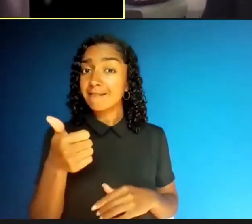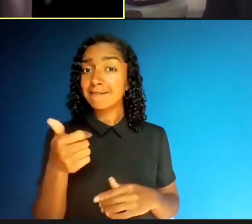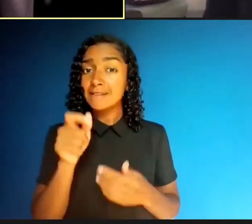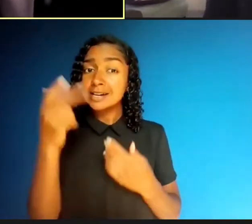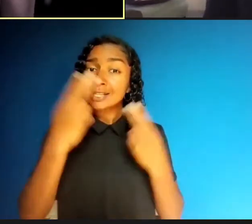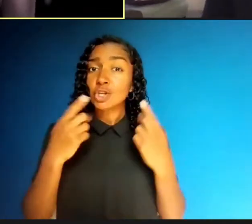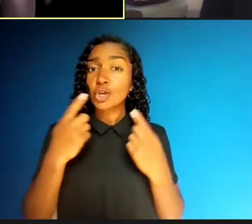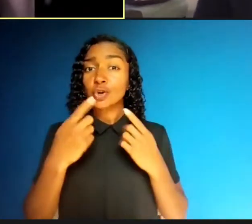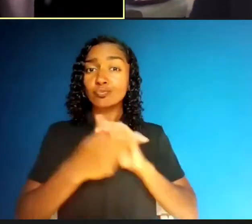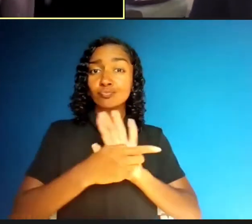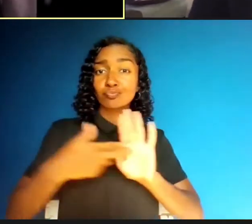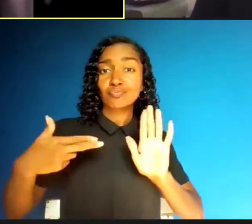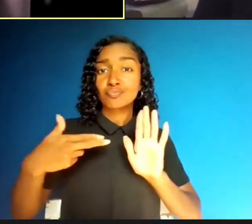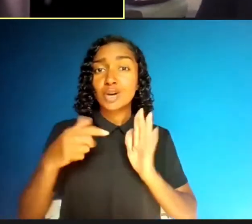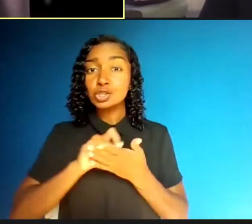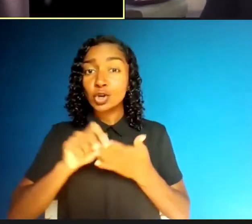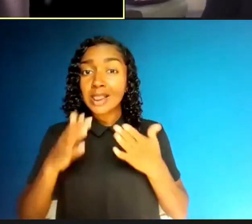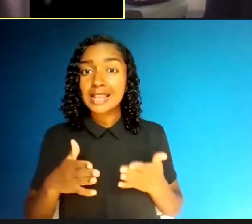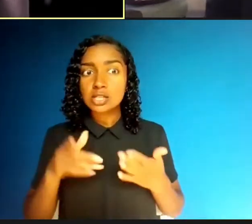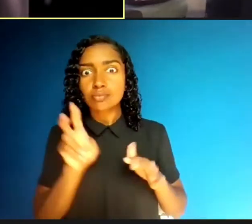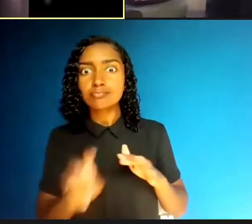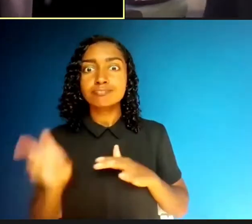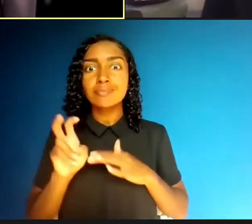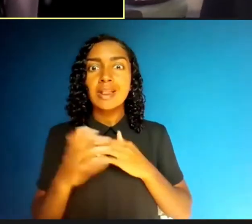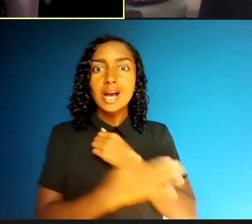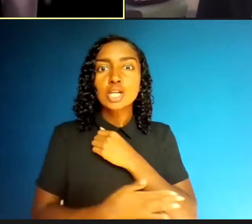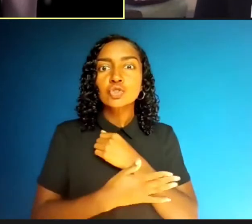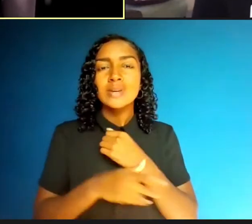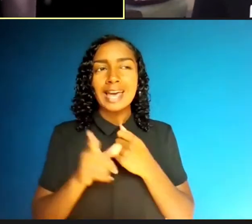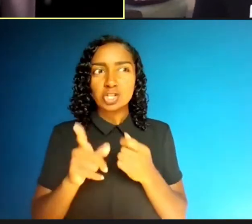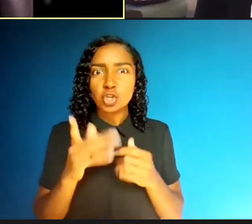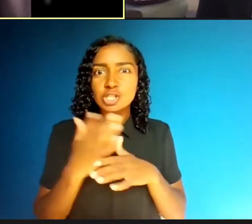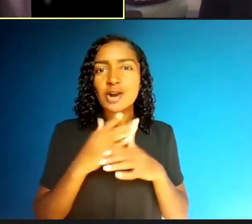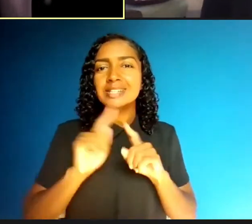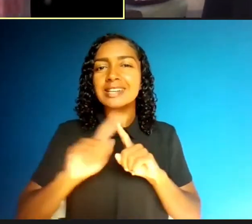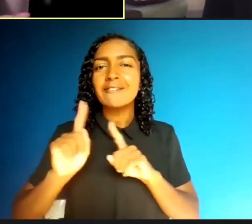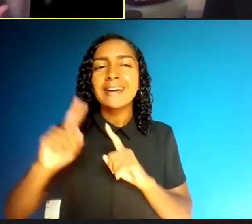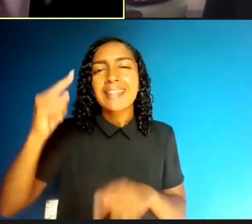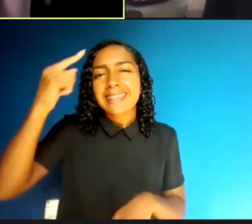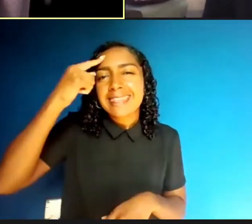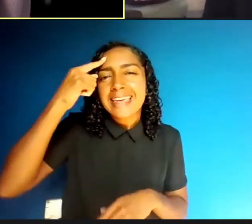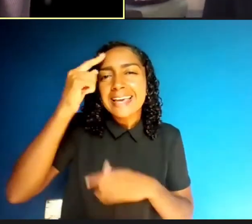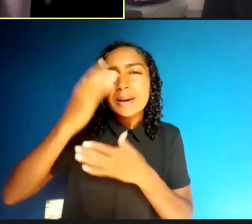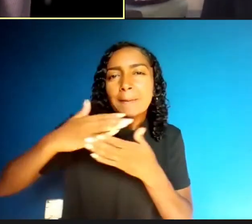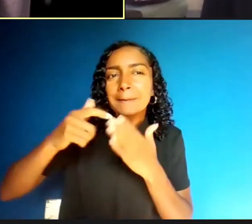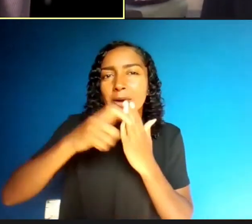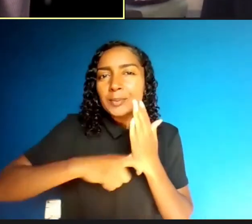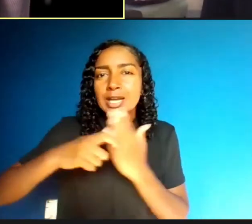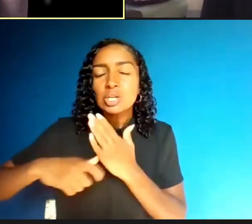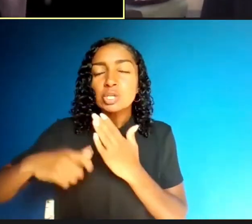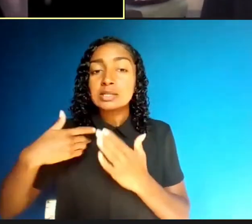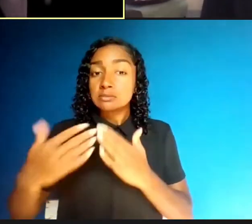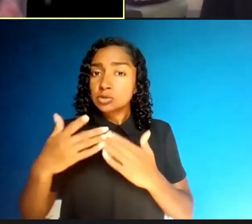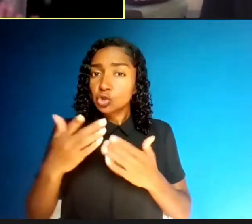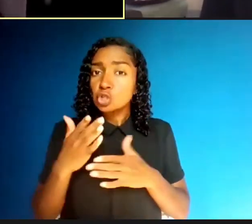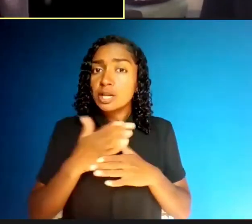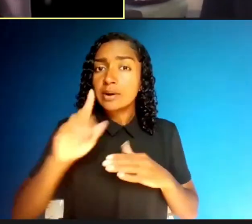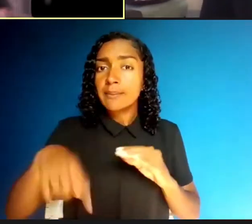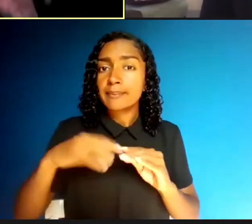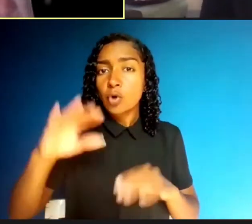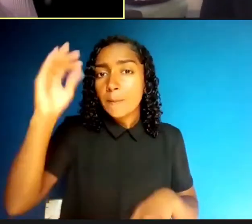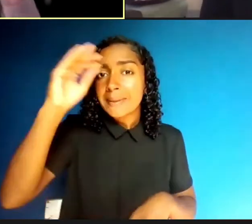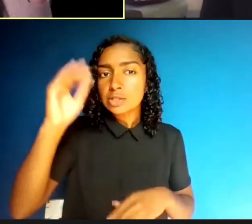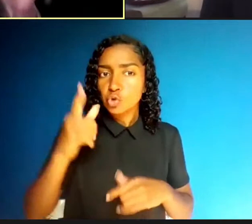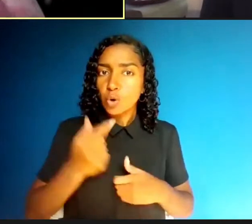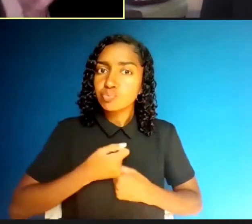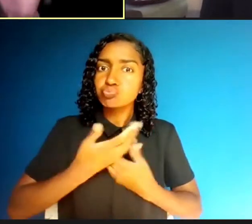people, you're writing like a lot of more so like think pieces, and even though you do share your opinions, you're a bit more vocal about your opinions. I guess like has